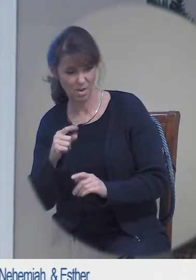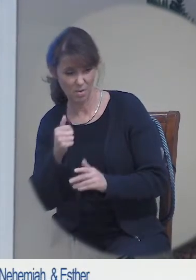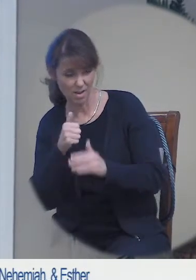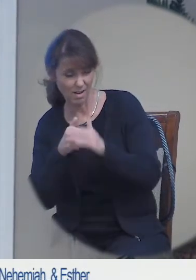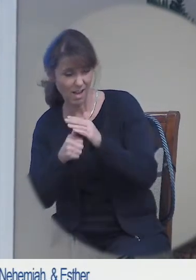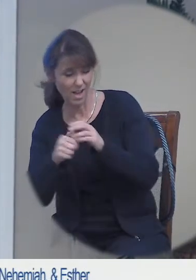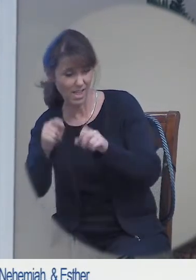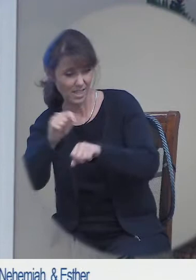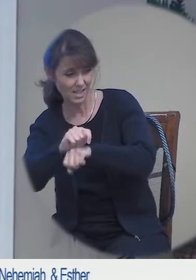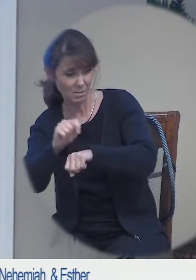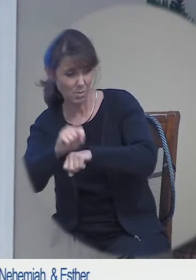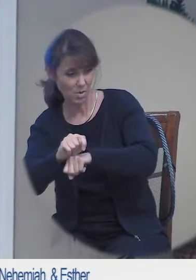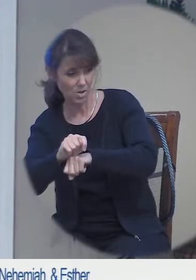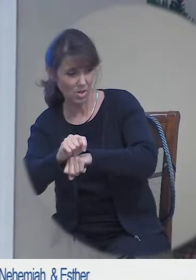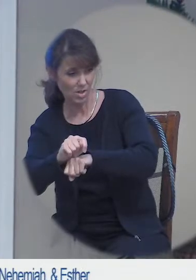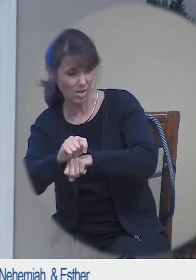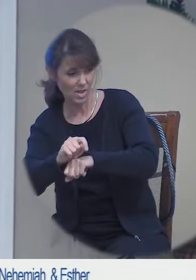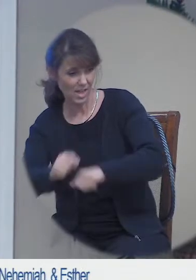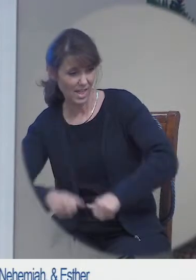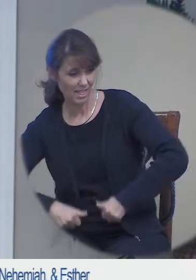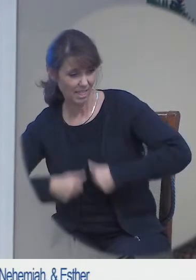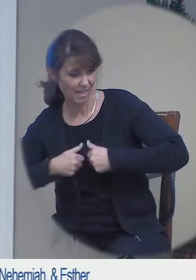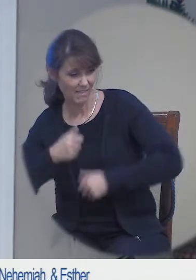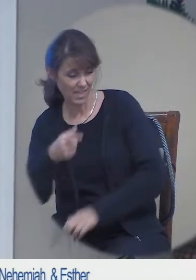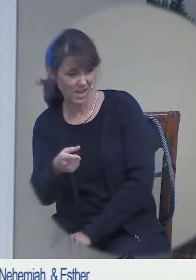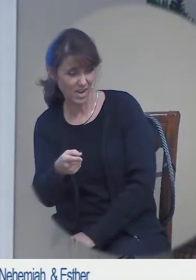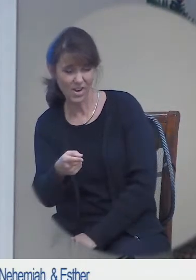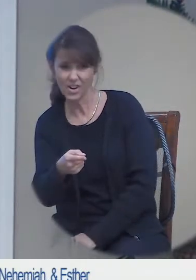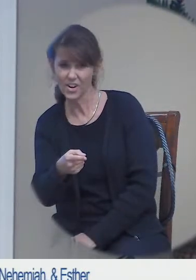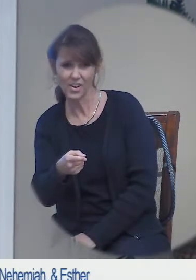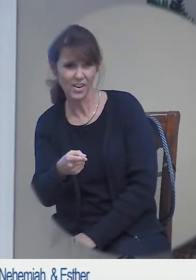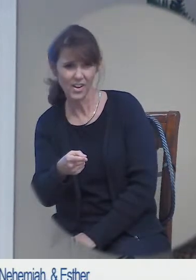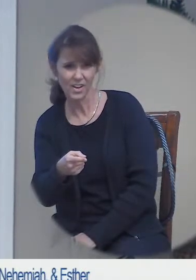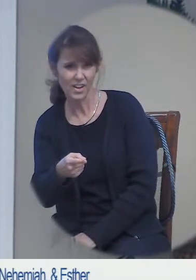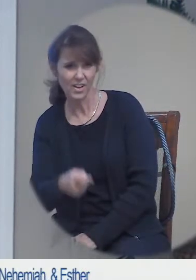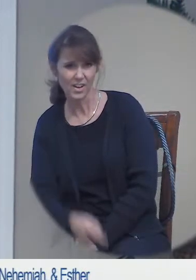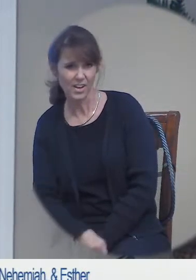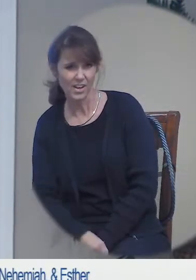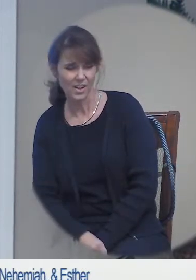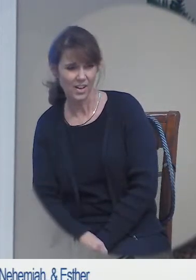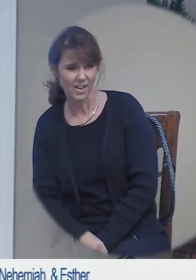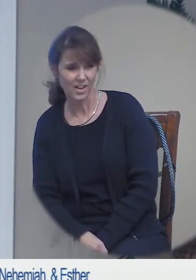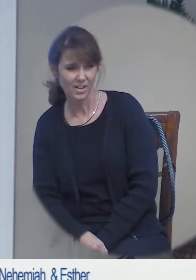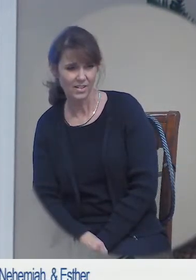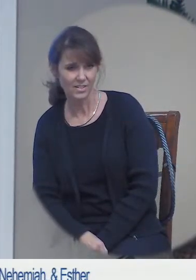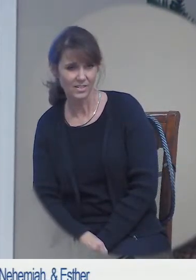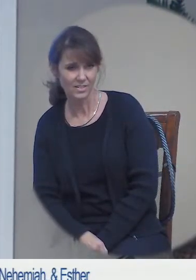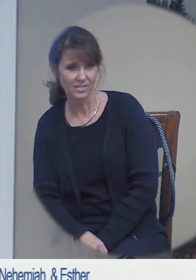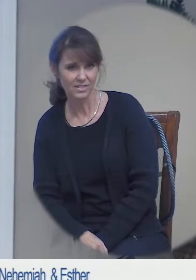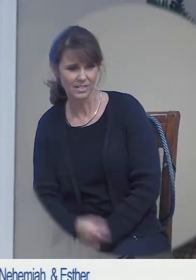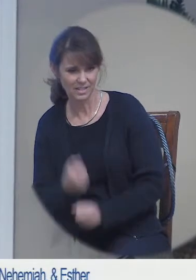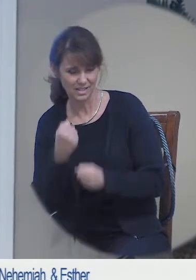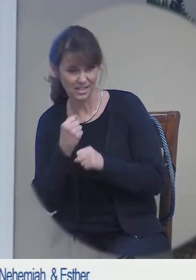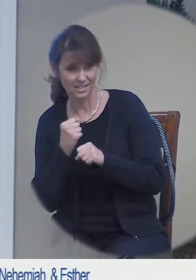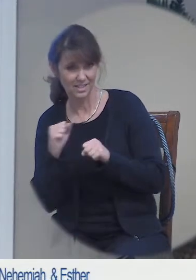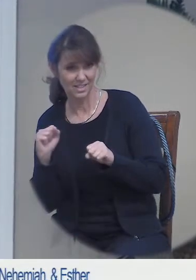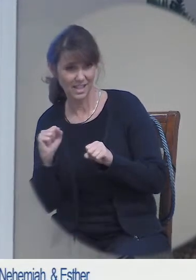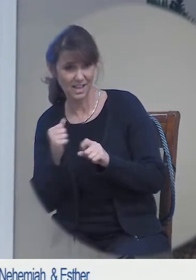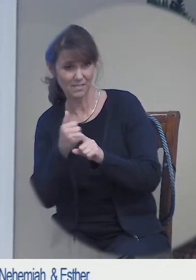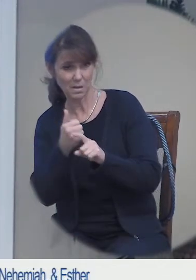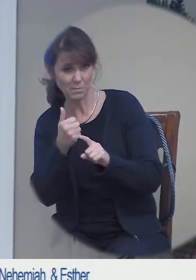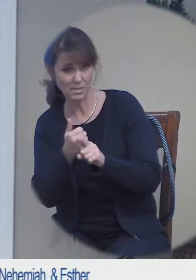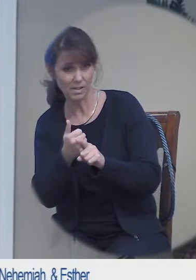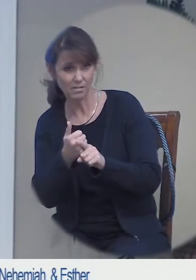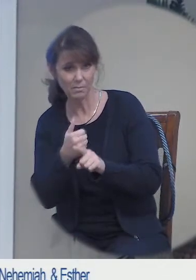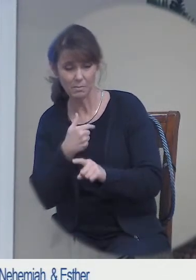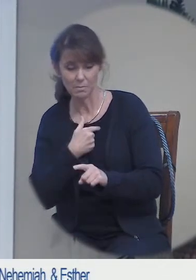literally the text says, and live. Some of your translations will say to save his life, but literally it's and live. Can I go into